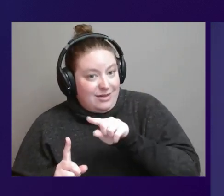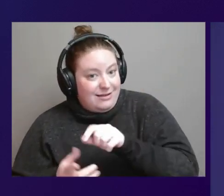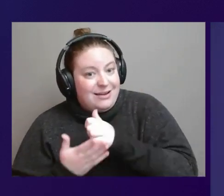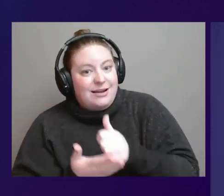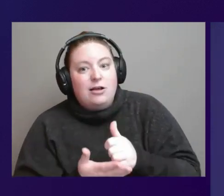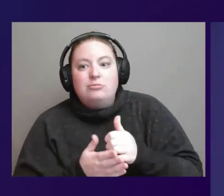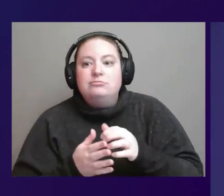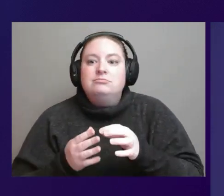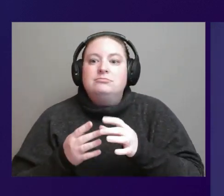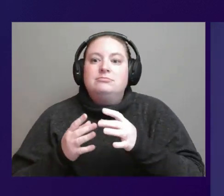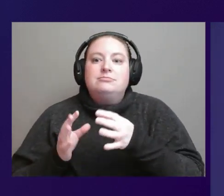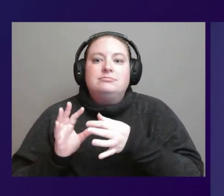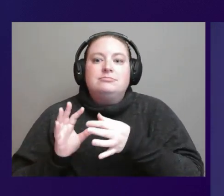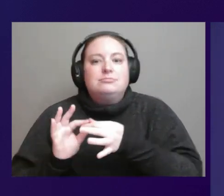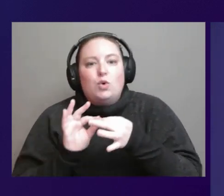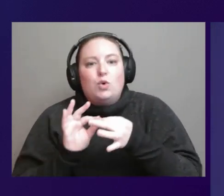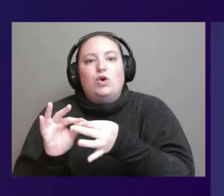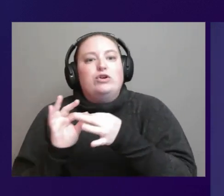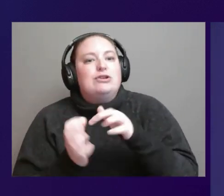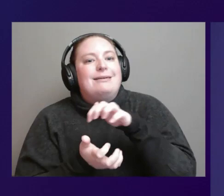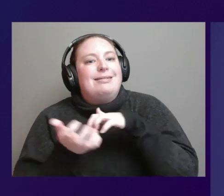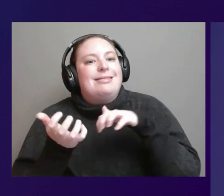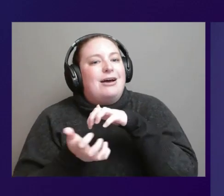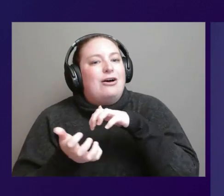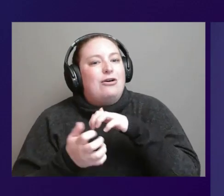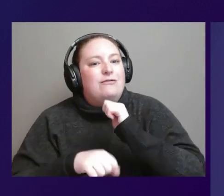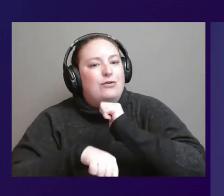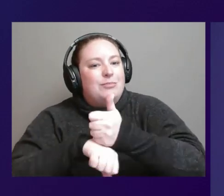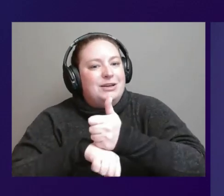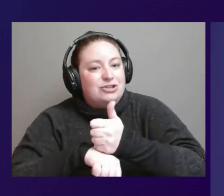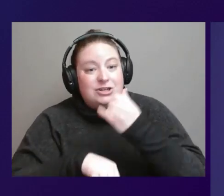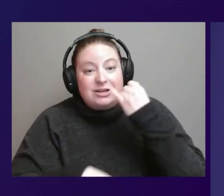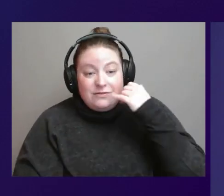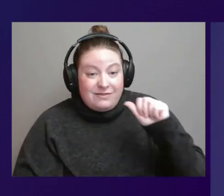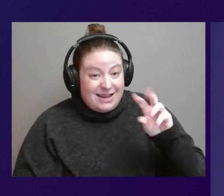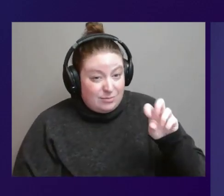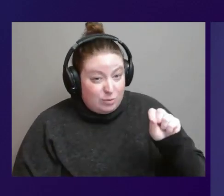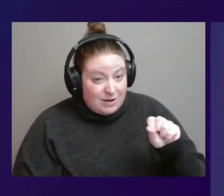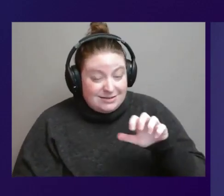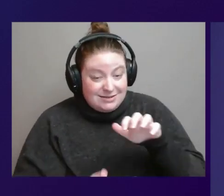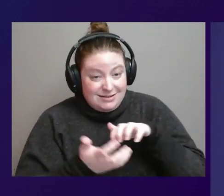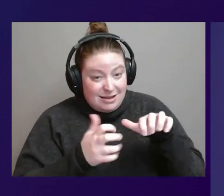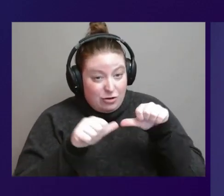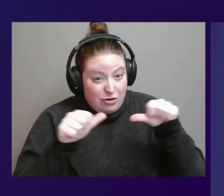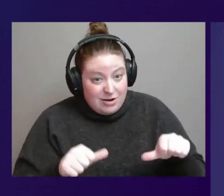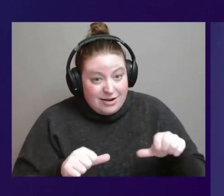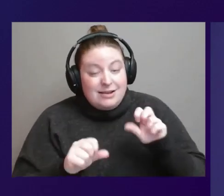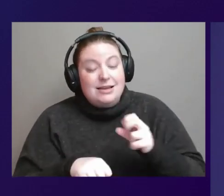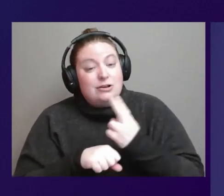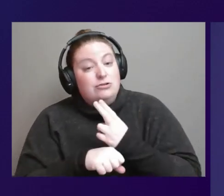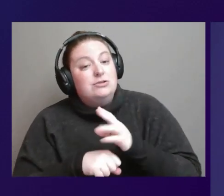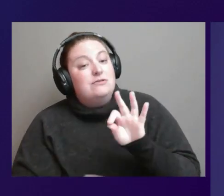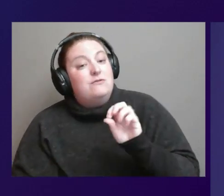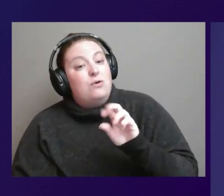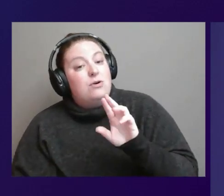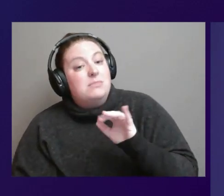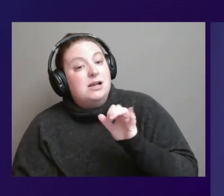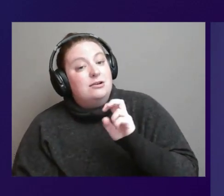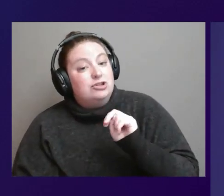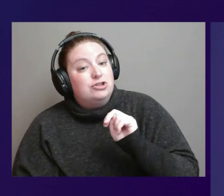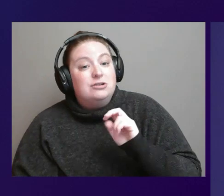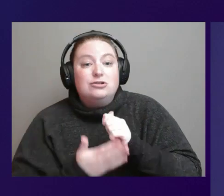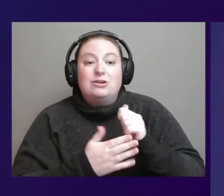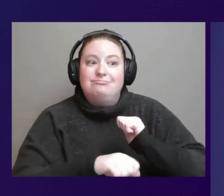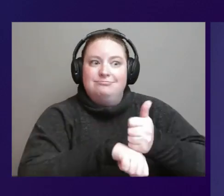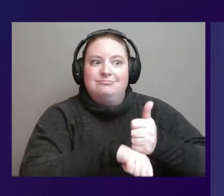CloudFormation is a great example I always like to use. If you have an AWS cloud architect, they can use CloudFormation to orchestrate the stand-up of different FSX